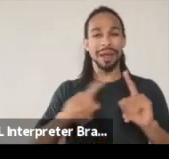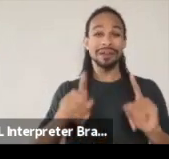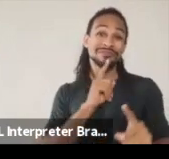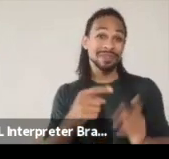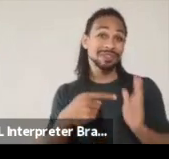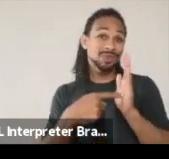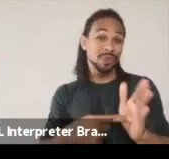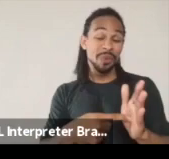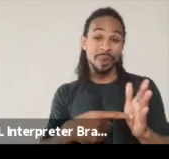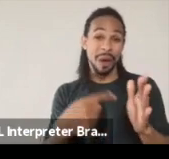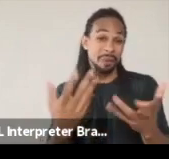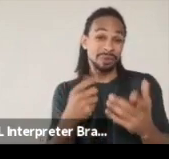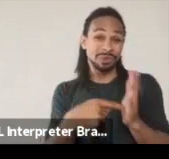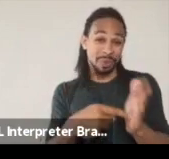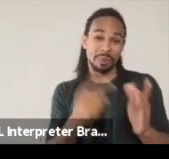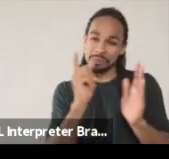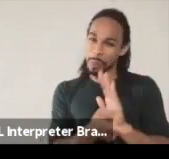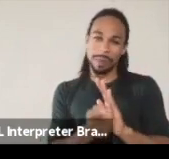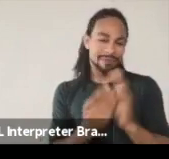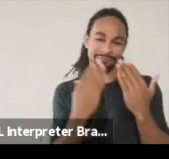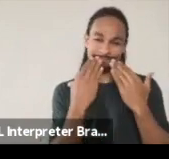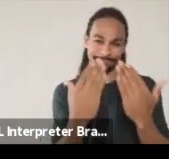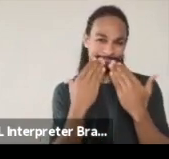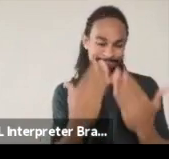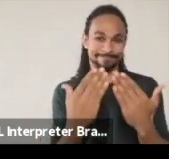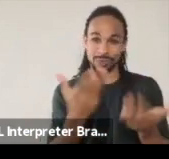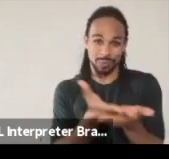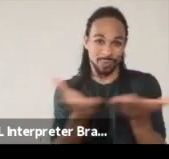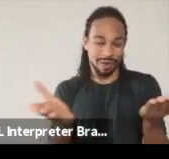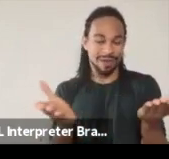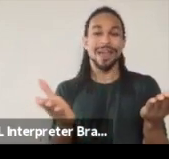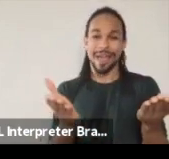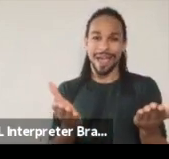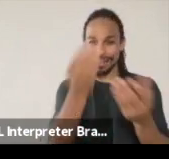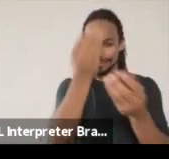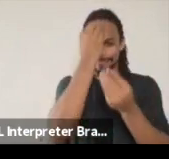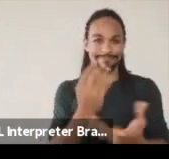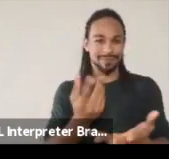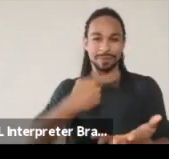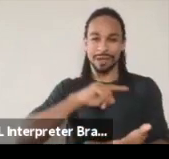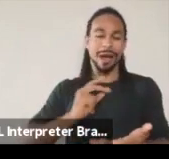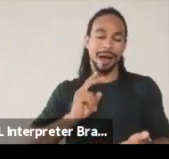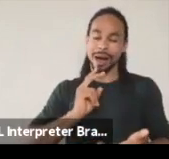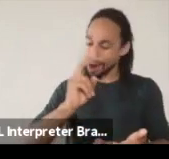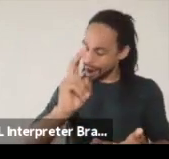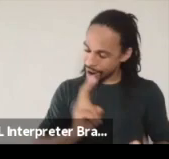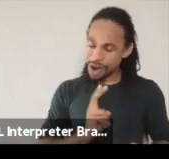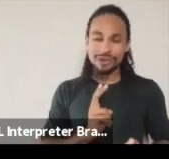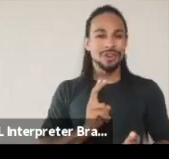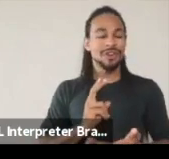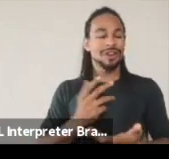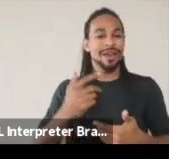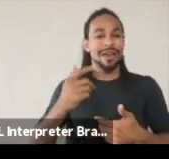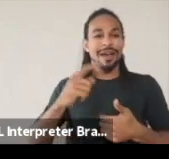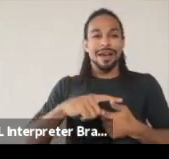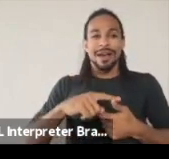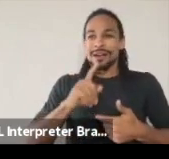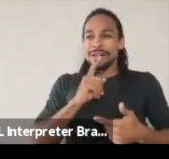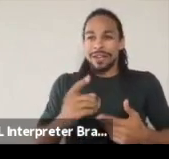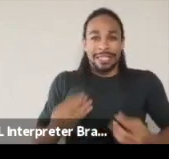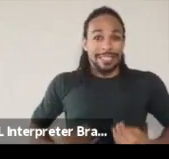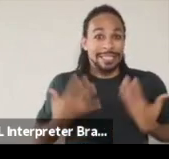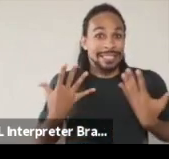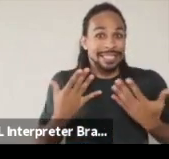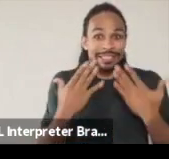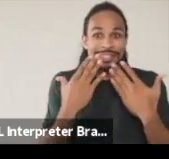you, and say that we are so deeply honored and excited and grateful to be in relationship